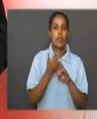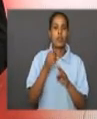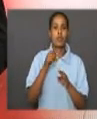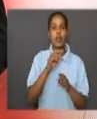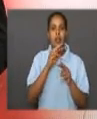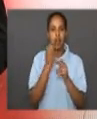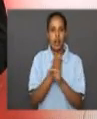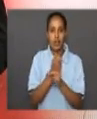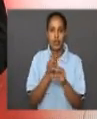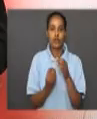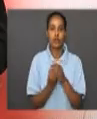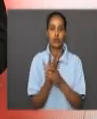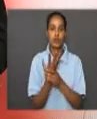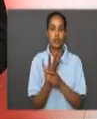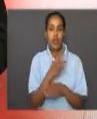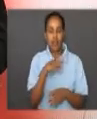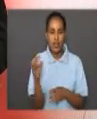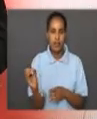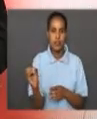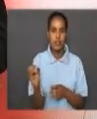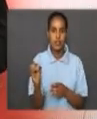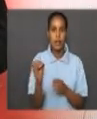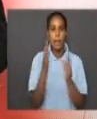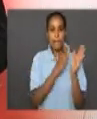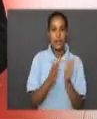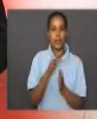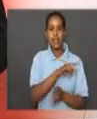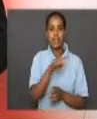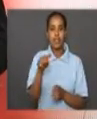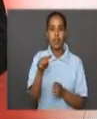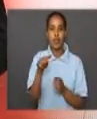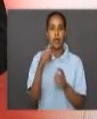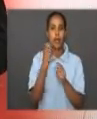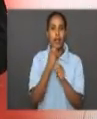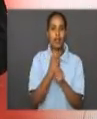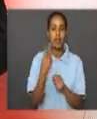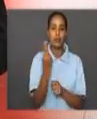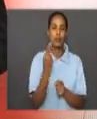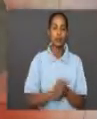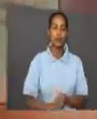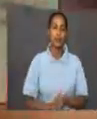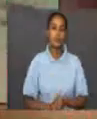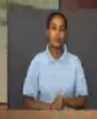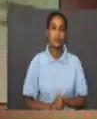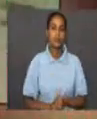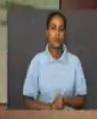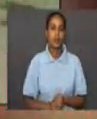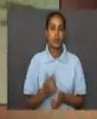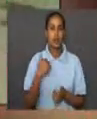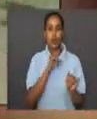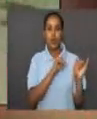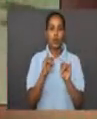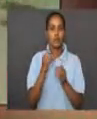their natural sources and preparing them for practical use.